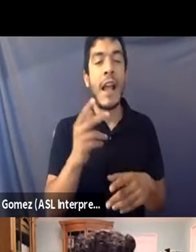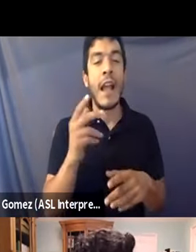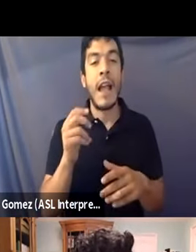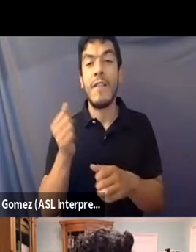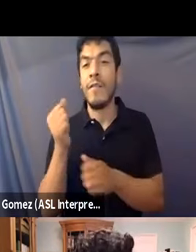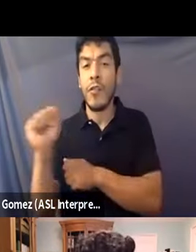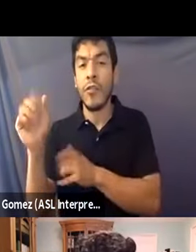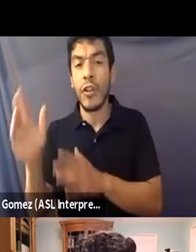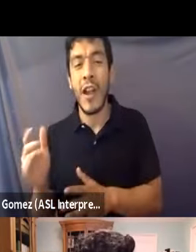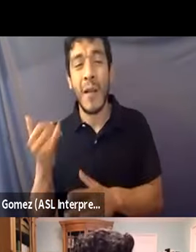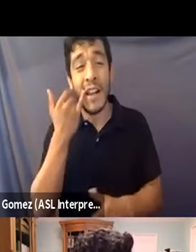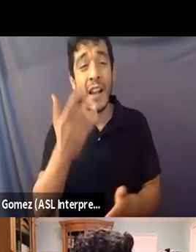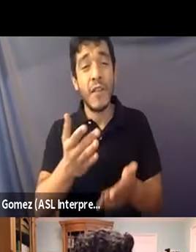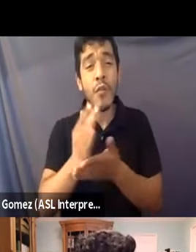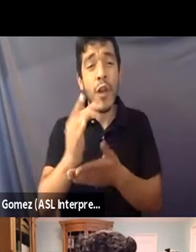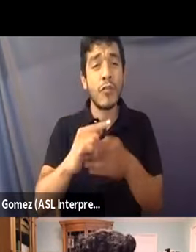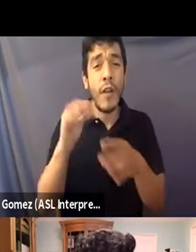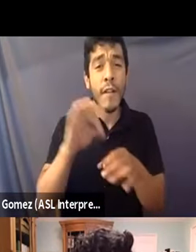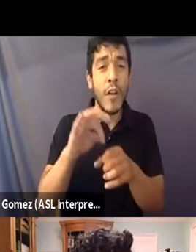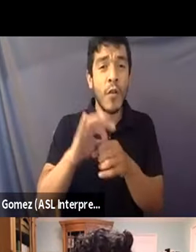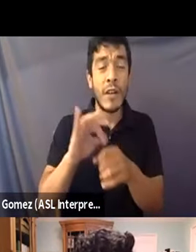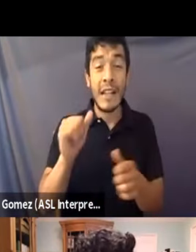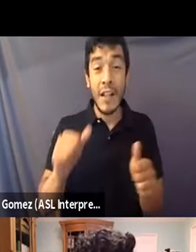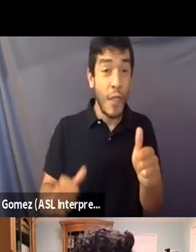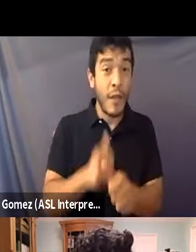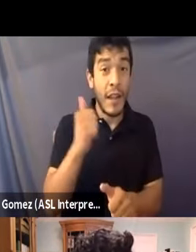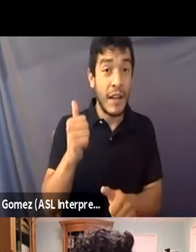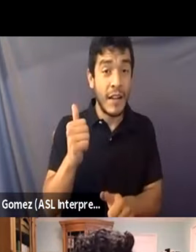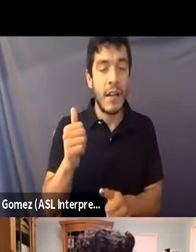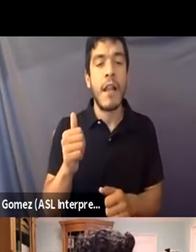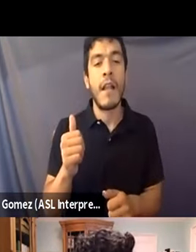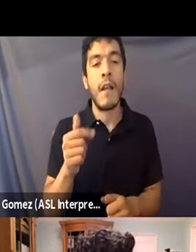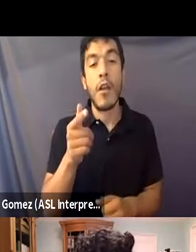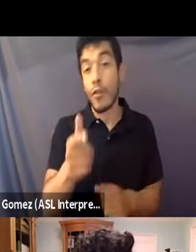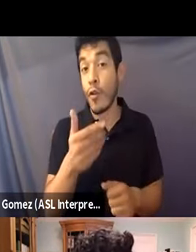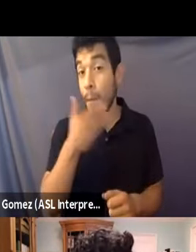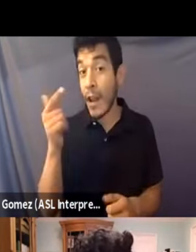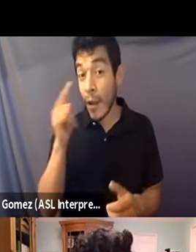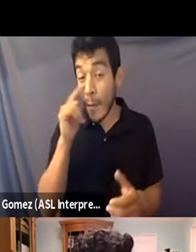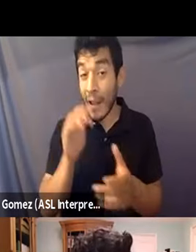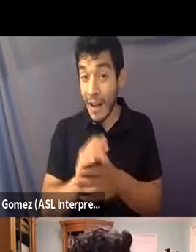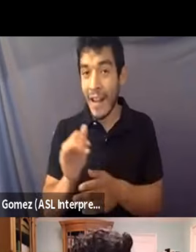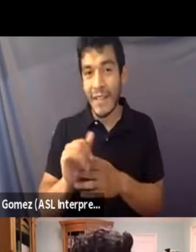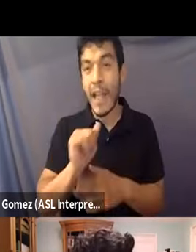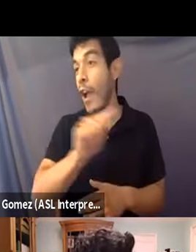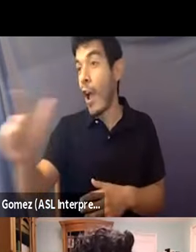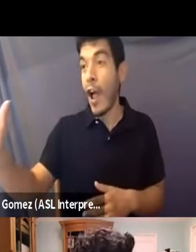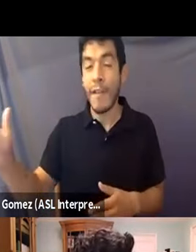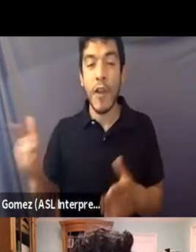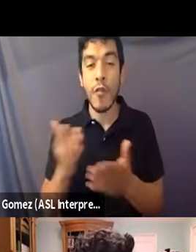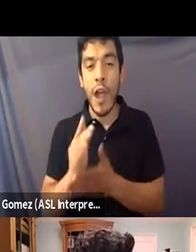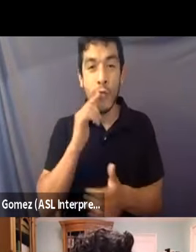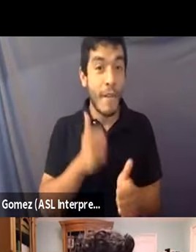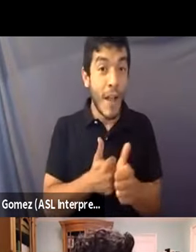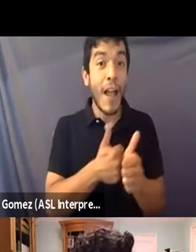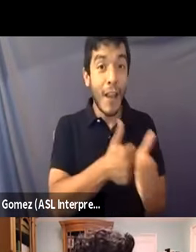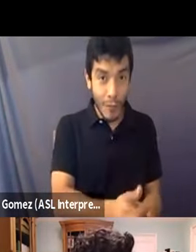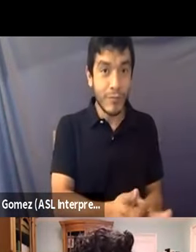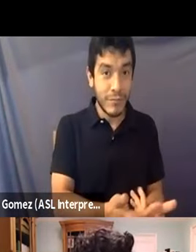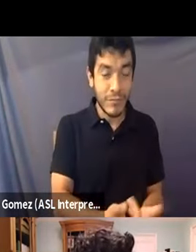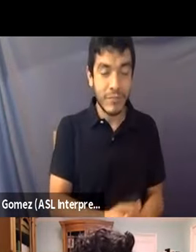vote is threatened, if our ability to participate in our democracy is threatened, you better believe that all of our other rights will follow. And so